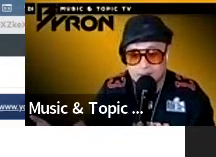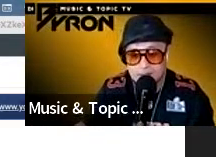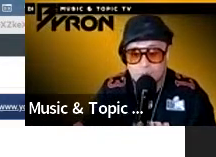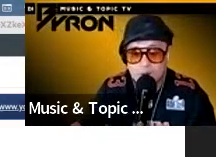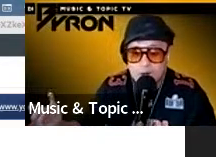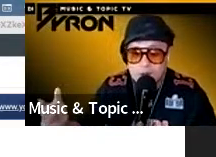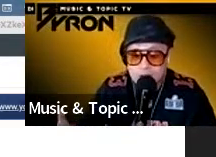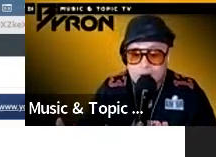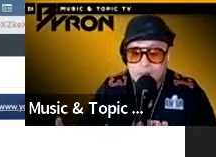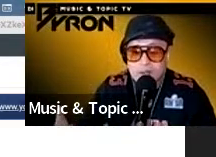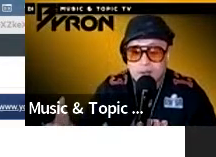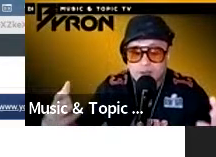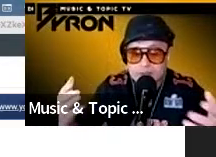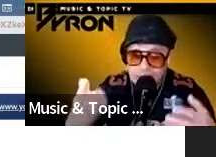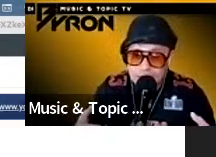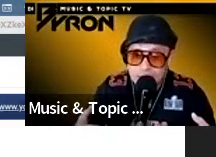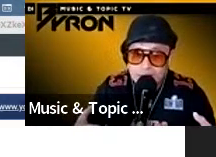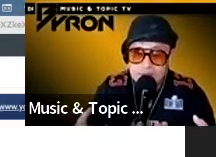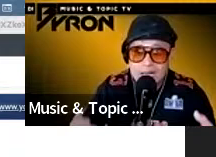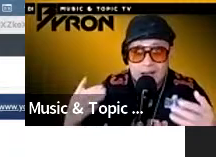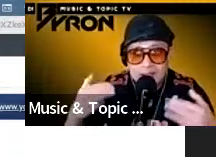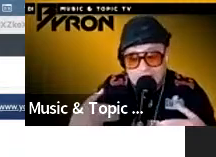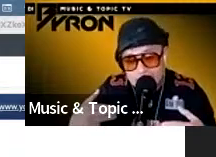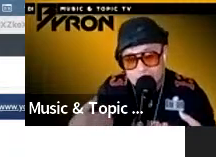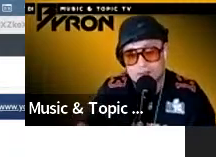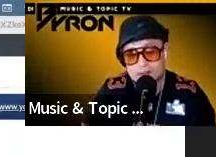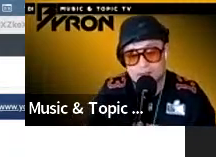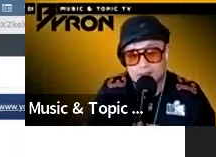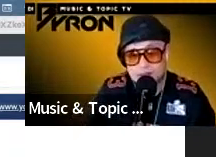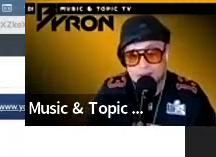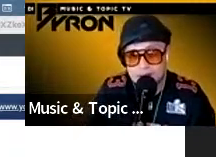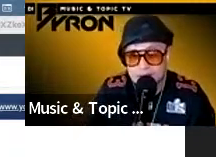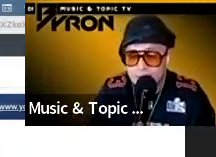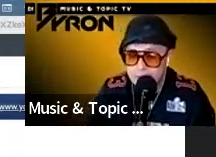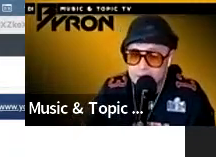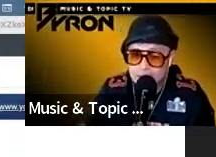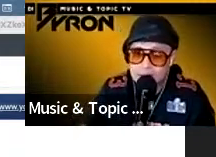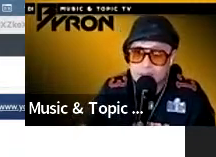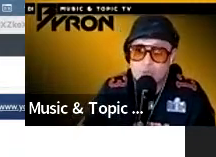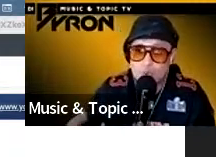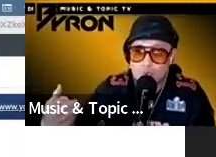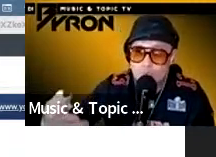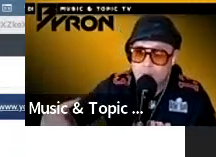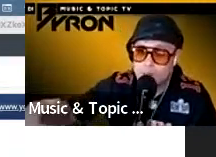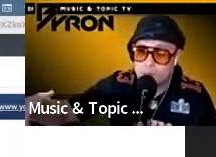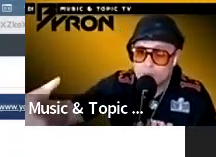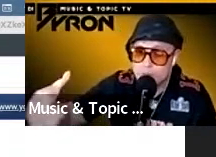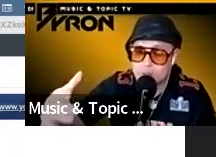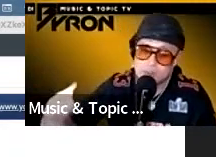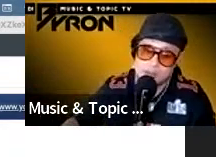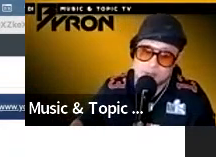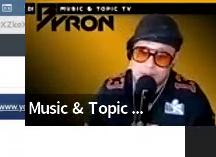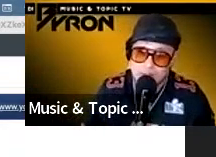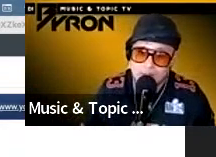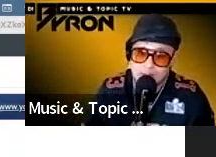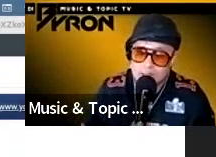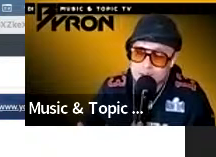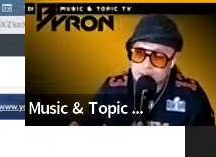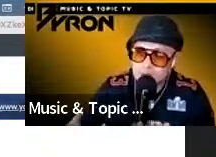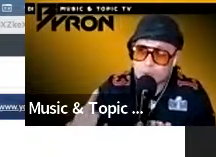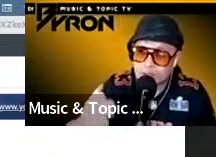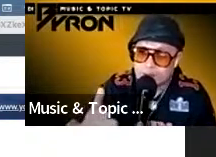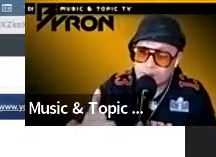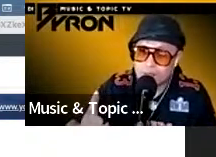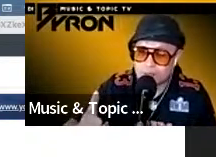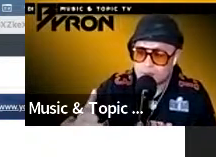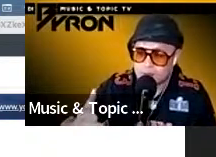eh. Kung ano ang meron sa atin, sa atin. Hindi naman natin kinukuha yung buo eh. It's